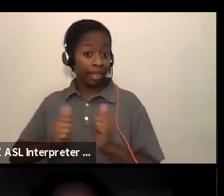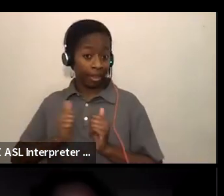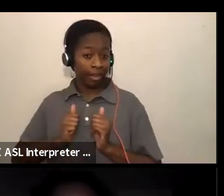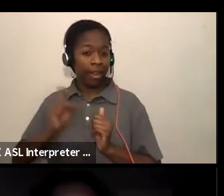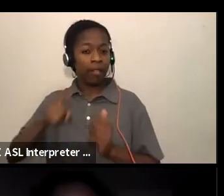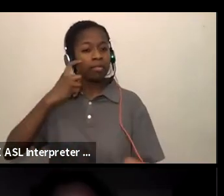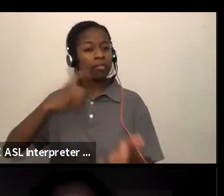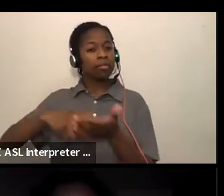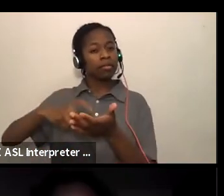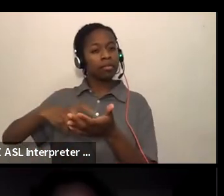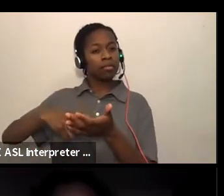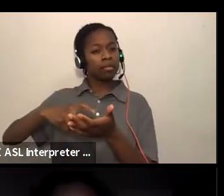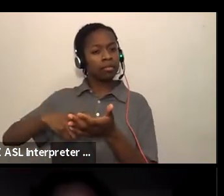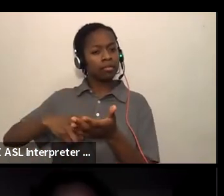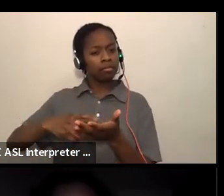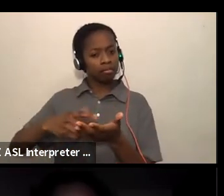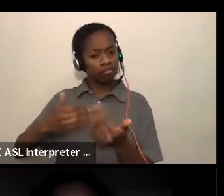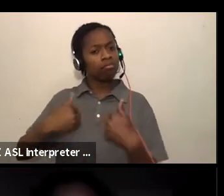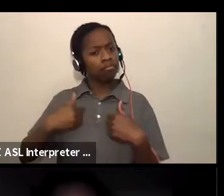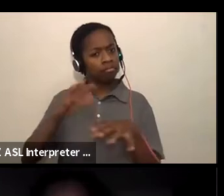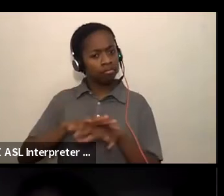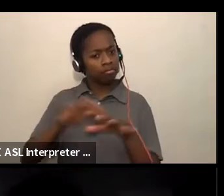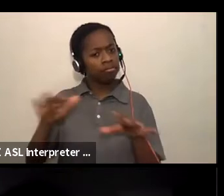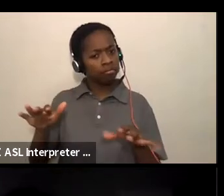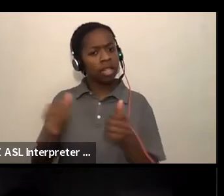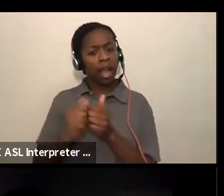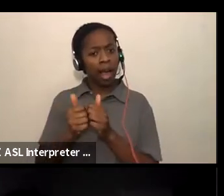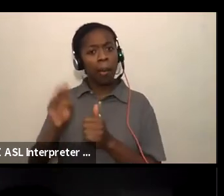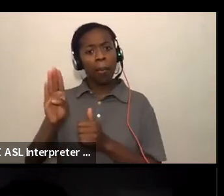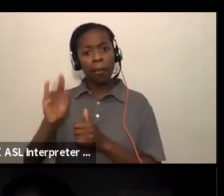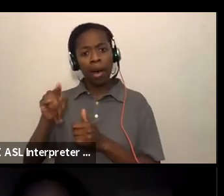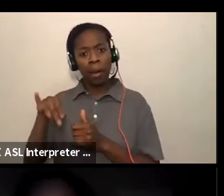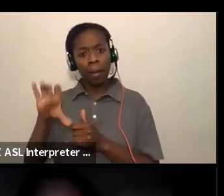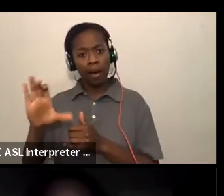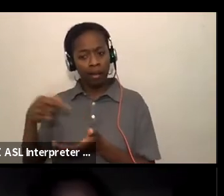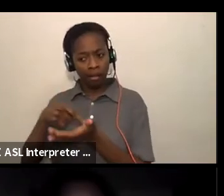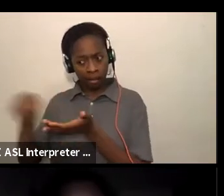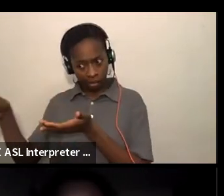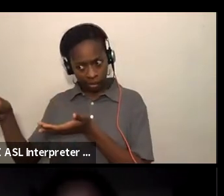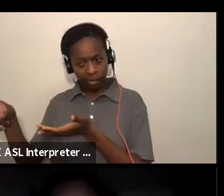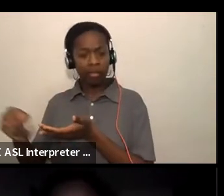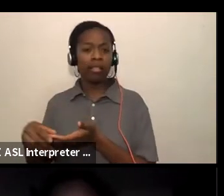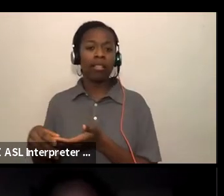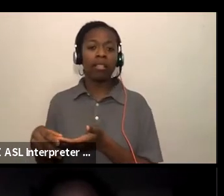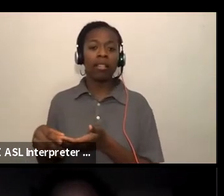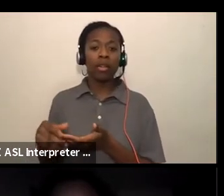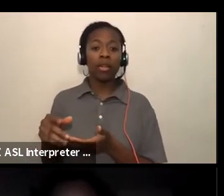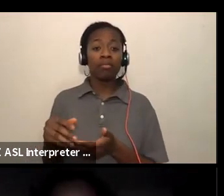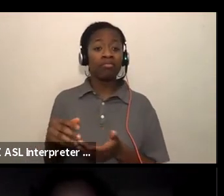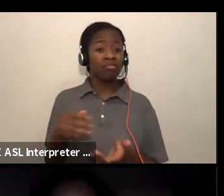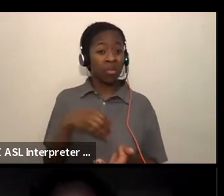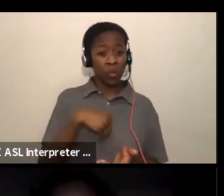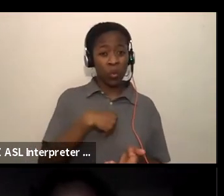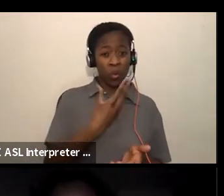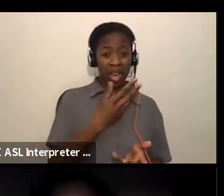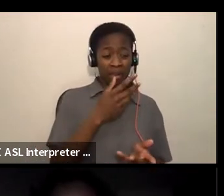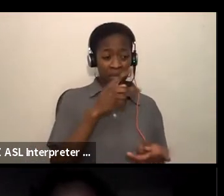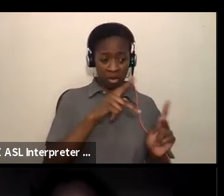like also there is a difference in like how BIPOC people are paid, who has more respect when or